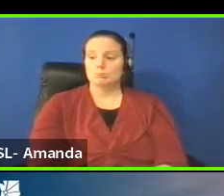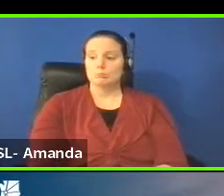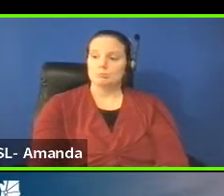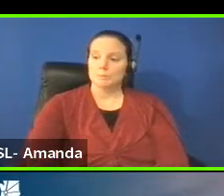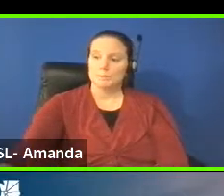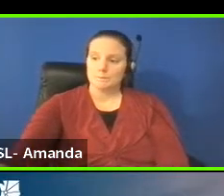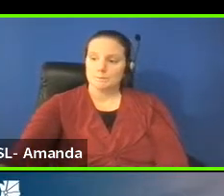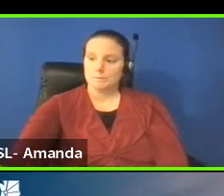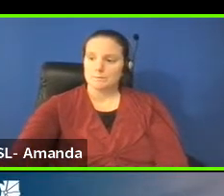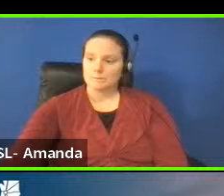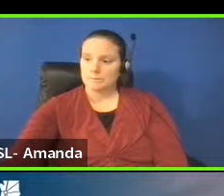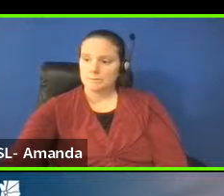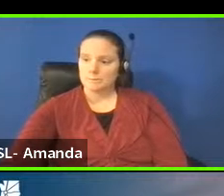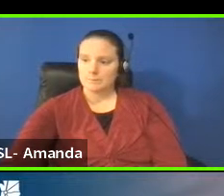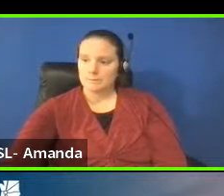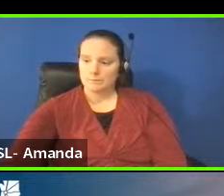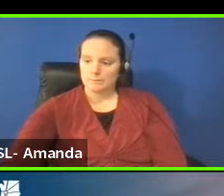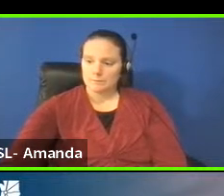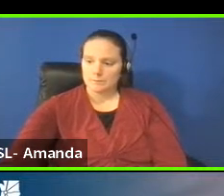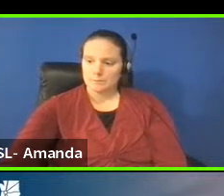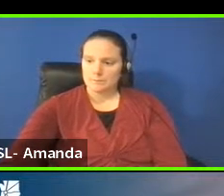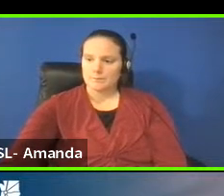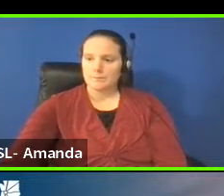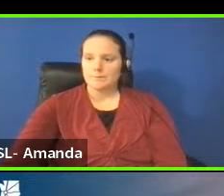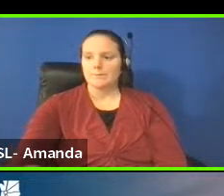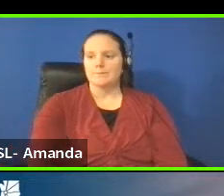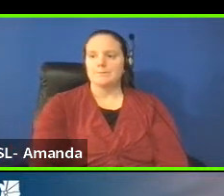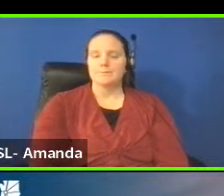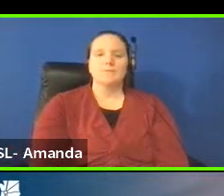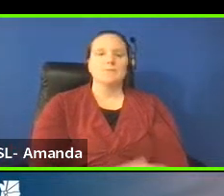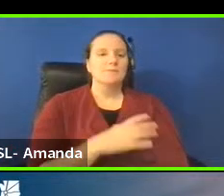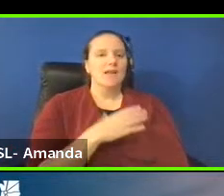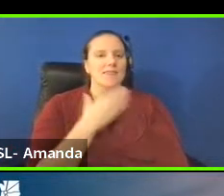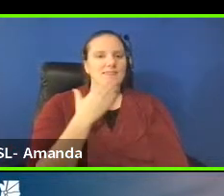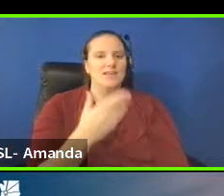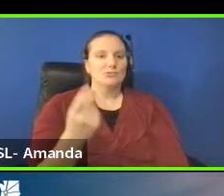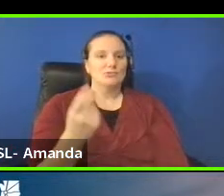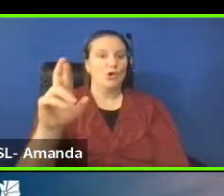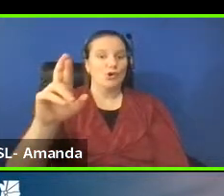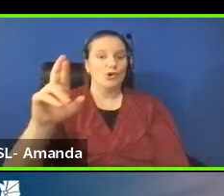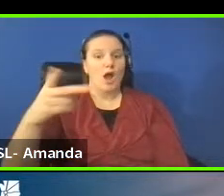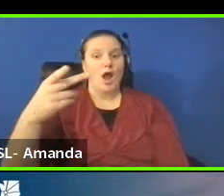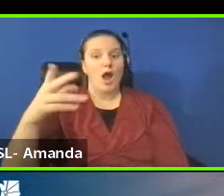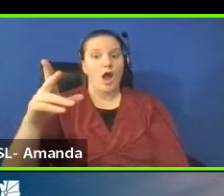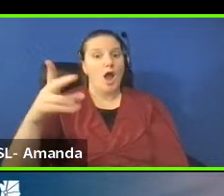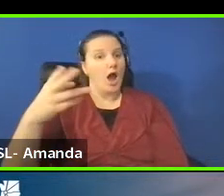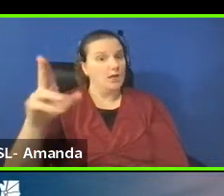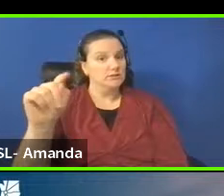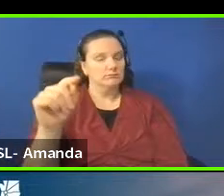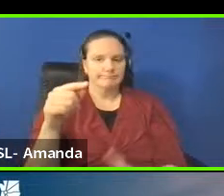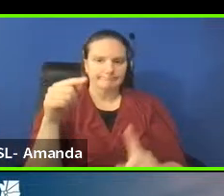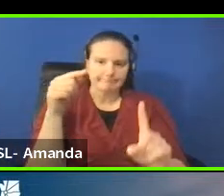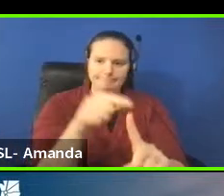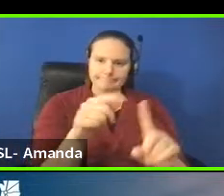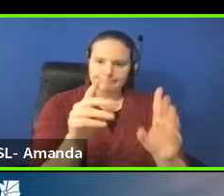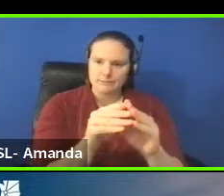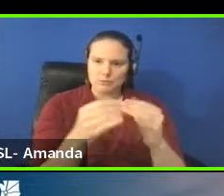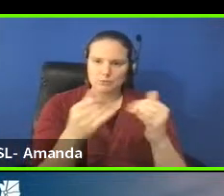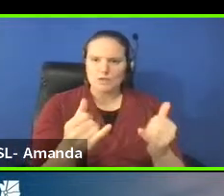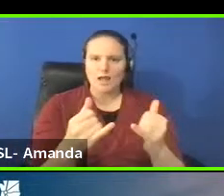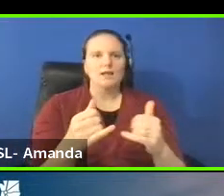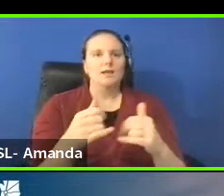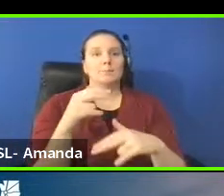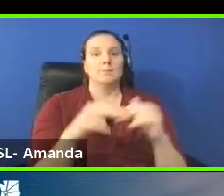Thank you, Dr. Hunt. So this is really the core of our meeting today, is building off